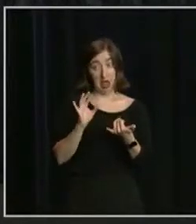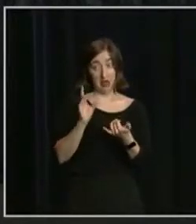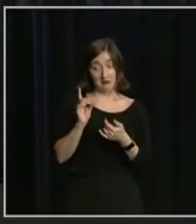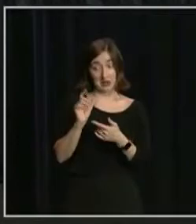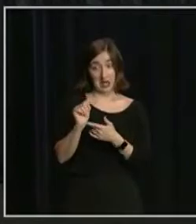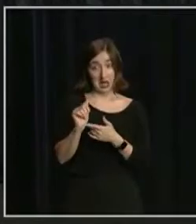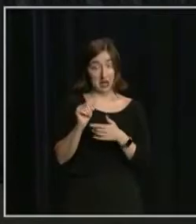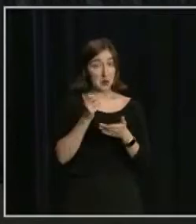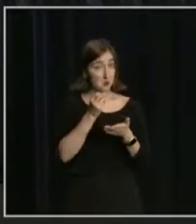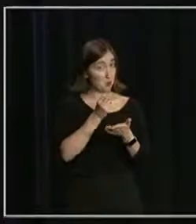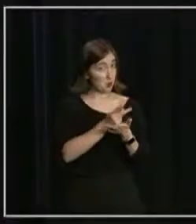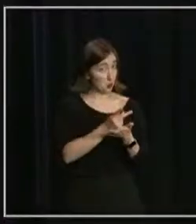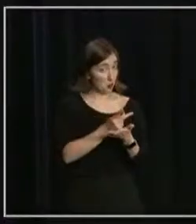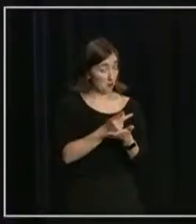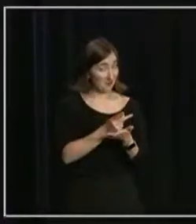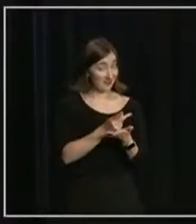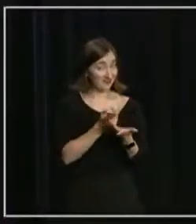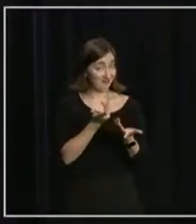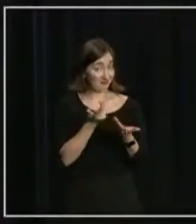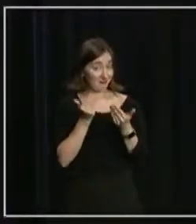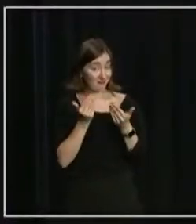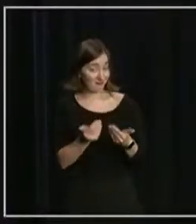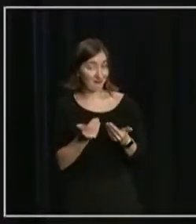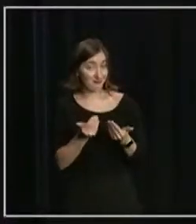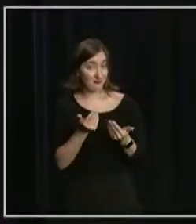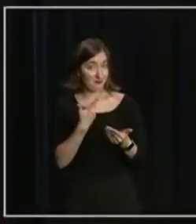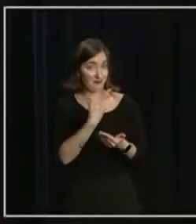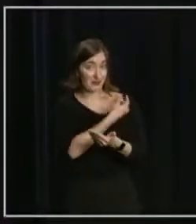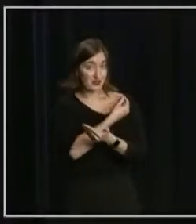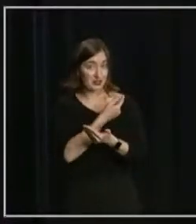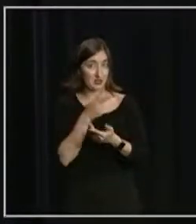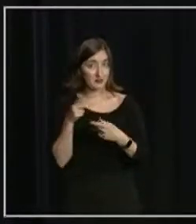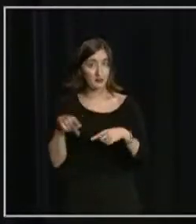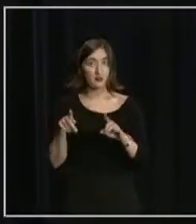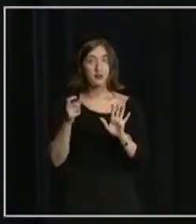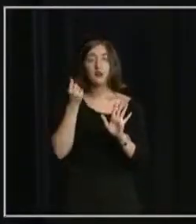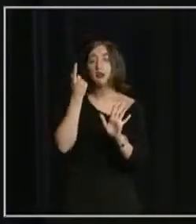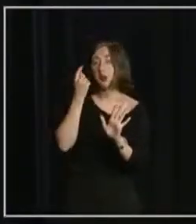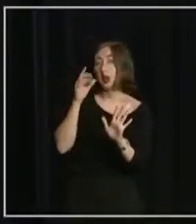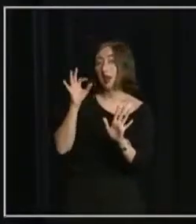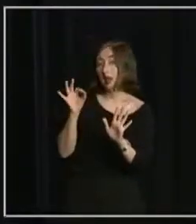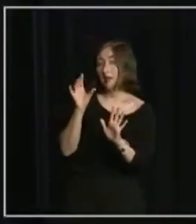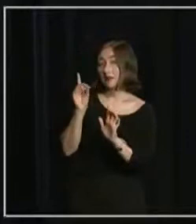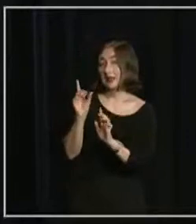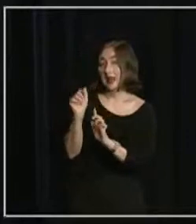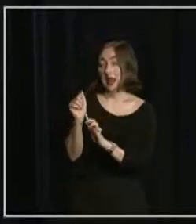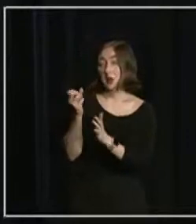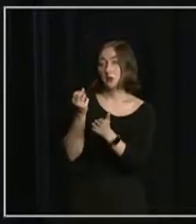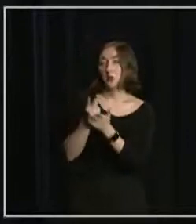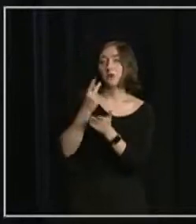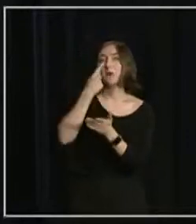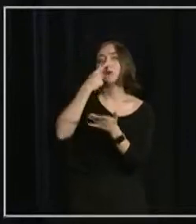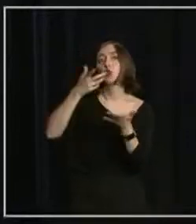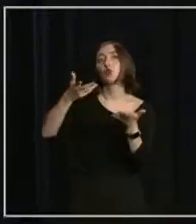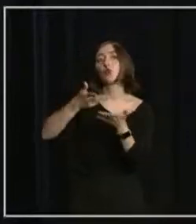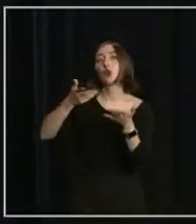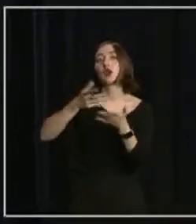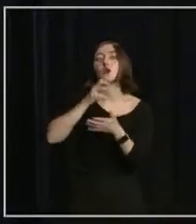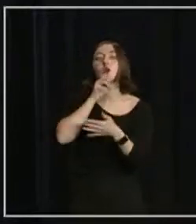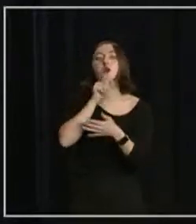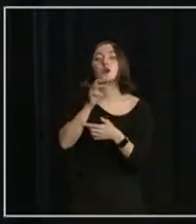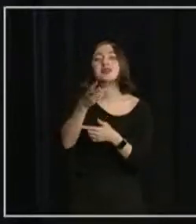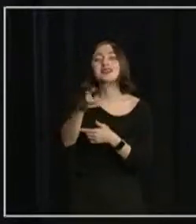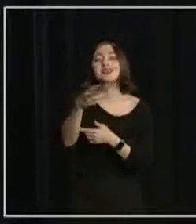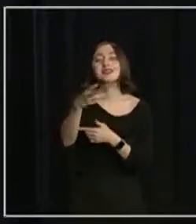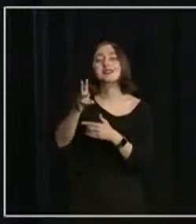regard? Just to clarify that the FDA approval was for those 16 years and older. Just know that the emergency use authorization is still in